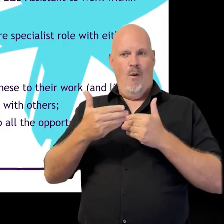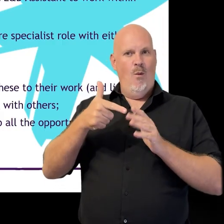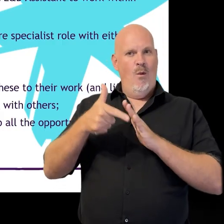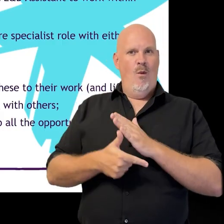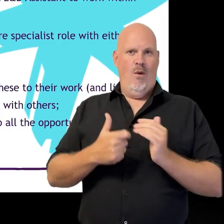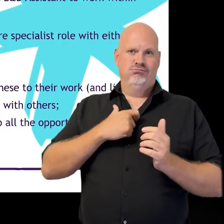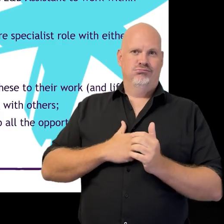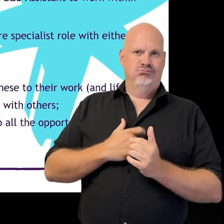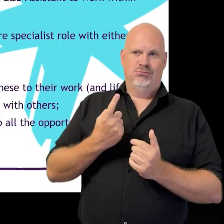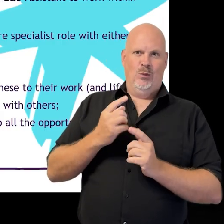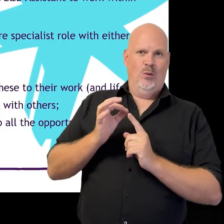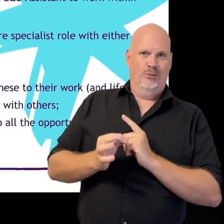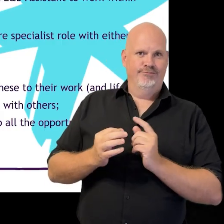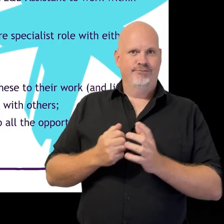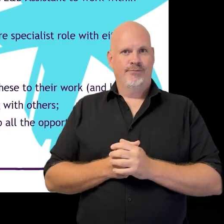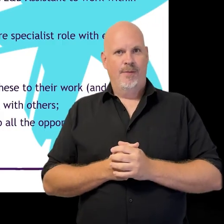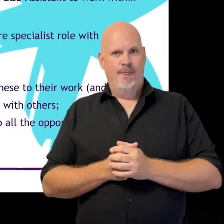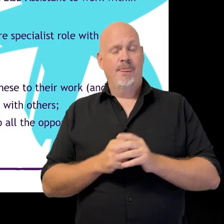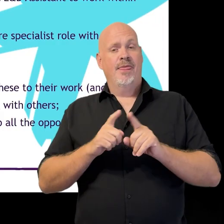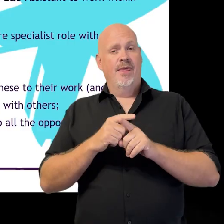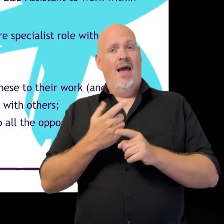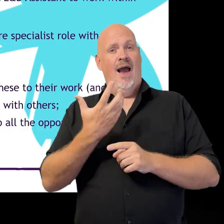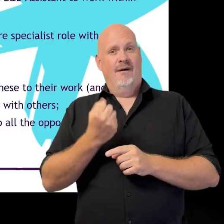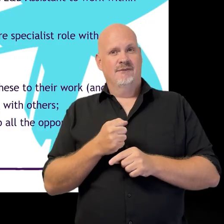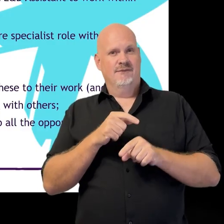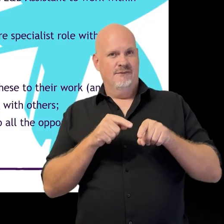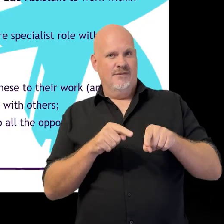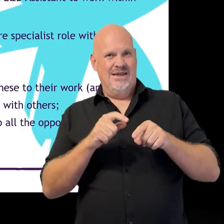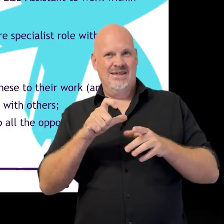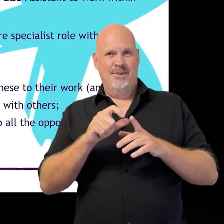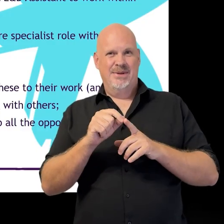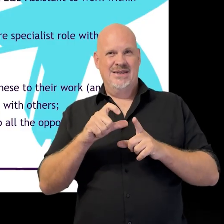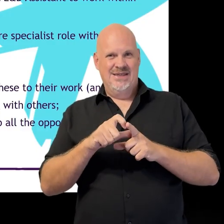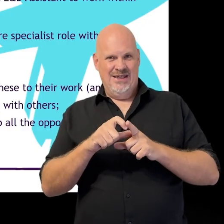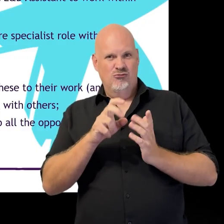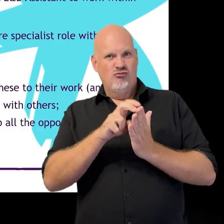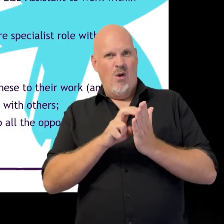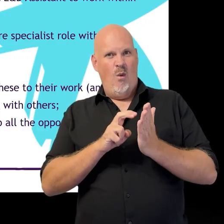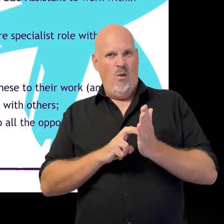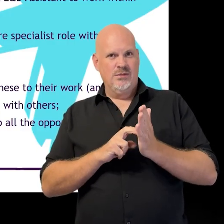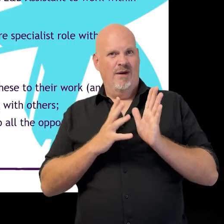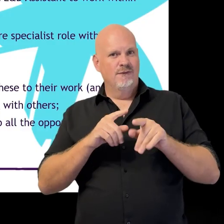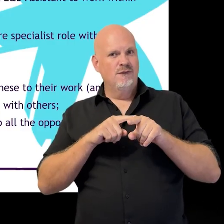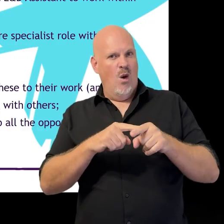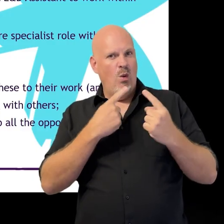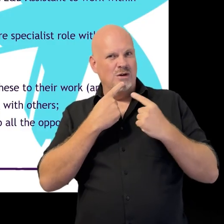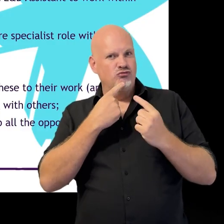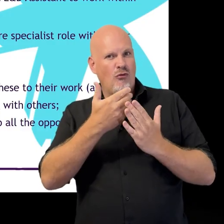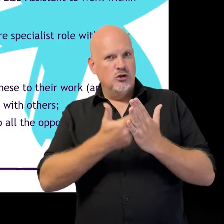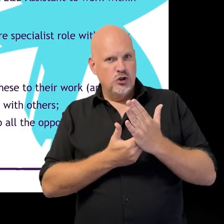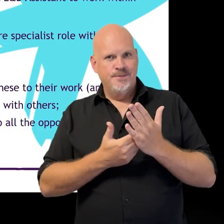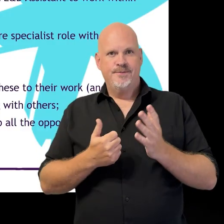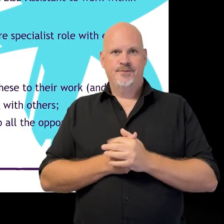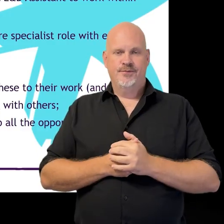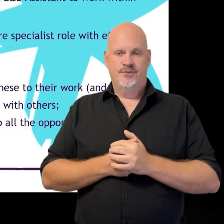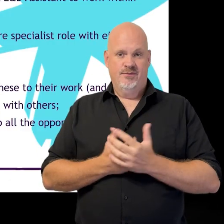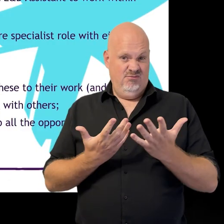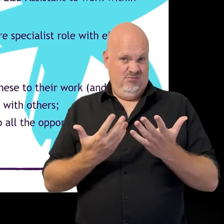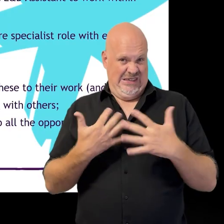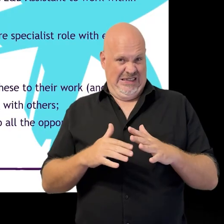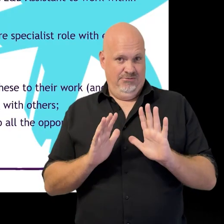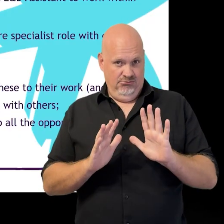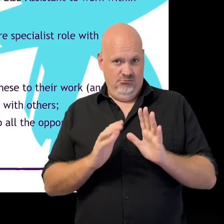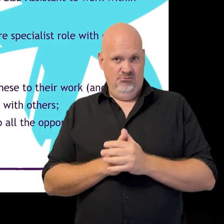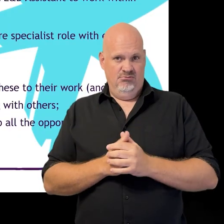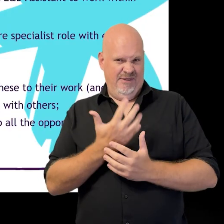offer. So all those bits of information there have come from the scenario and the assessment brief, and they all give you